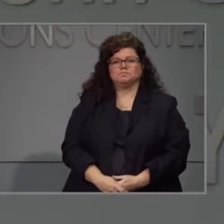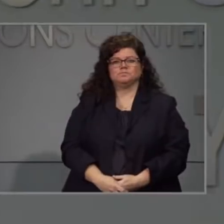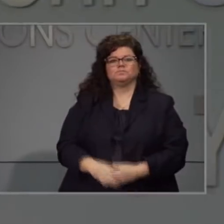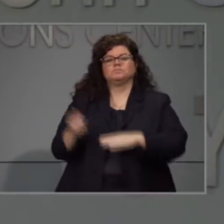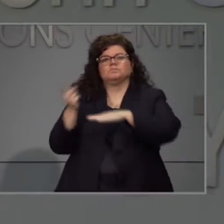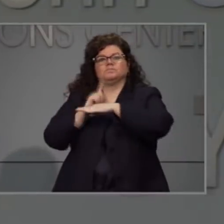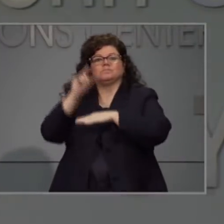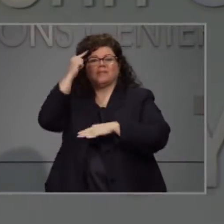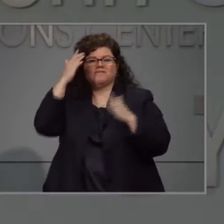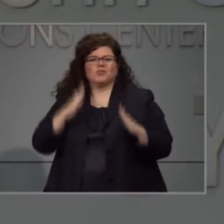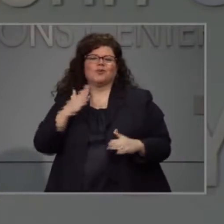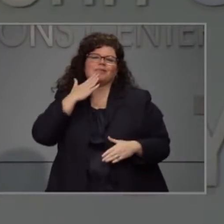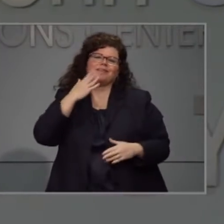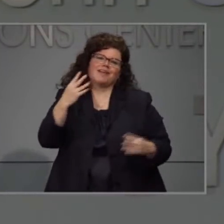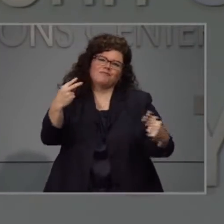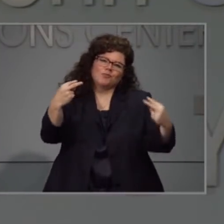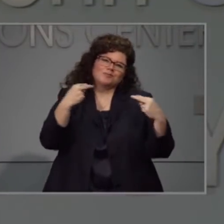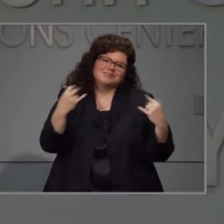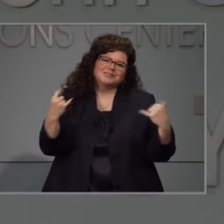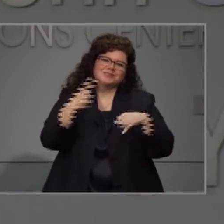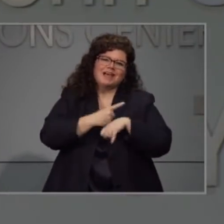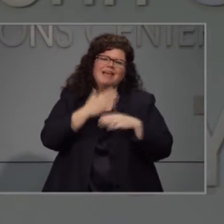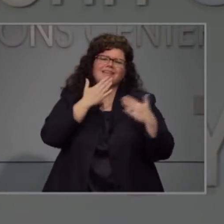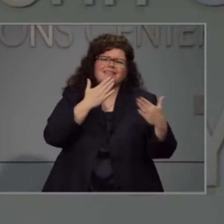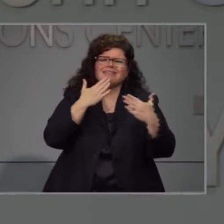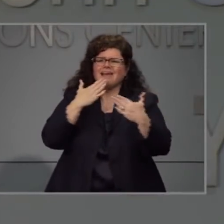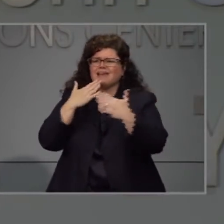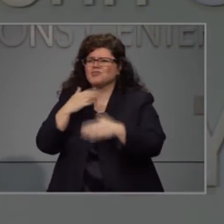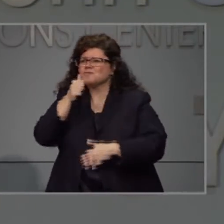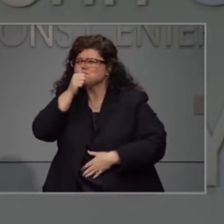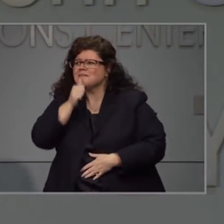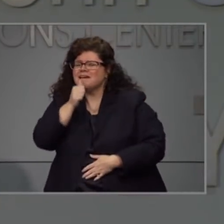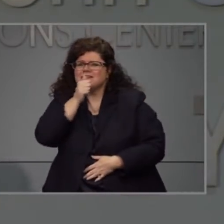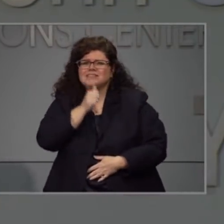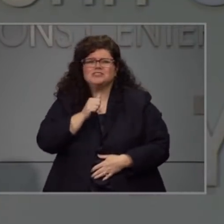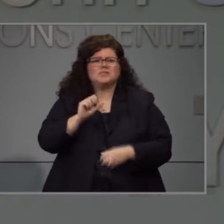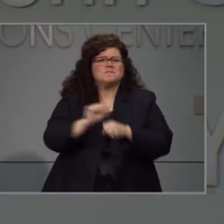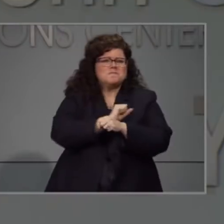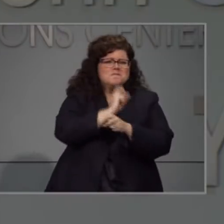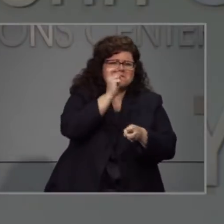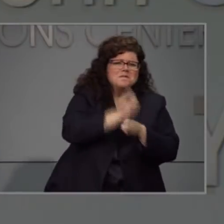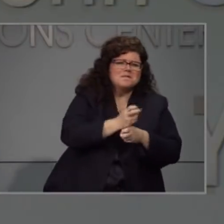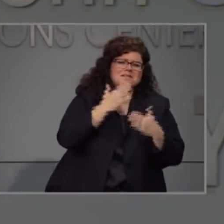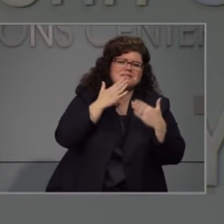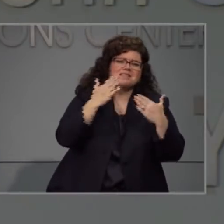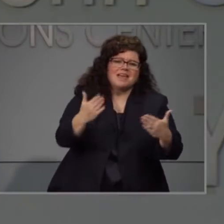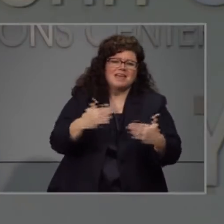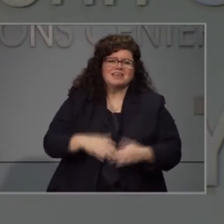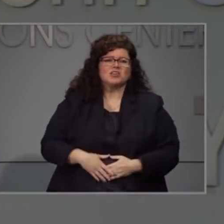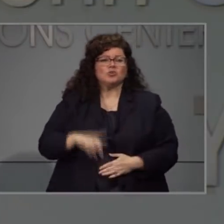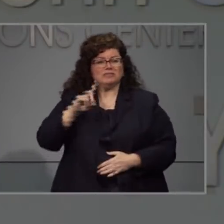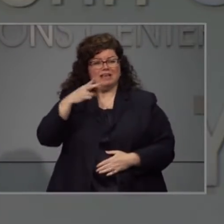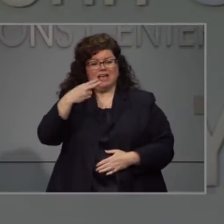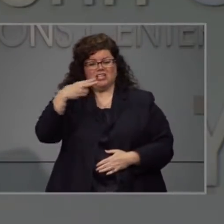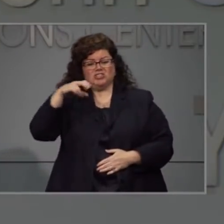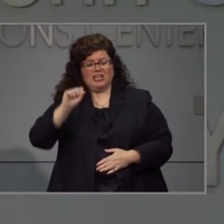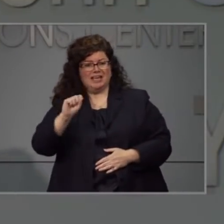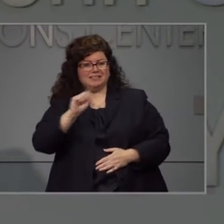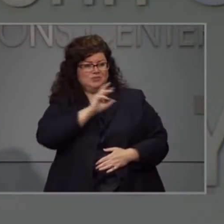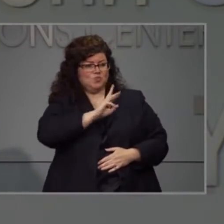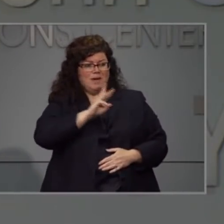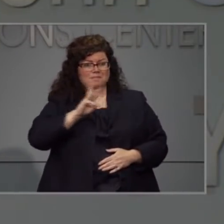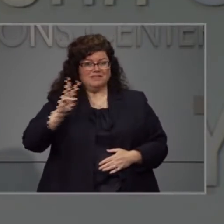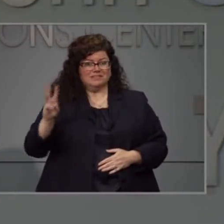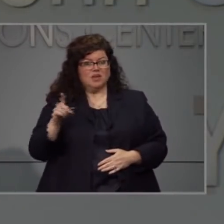Thank you for tuning in today. Thank you all for your patience and hard work. You can go to the Department of Health and Human Services website